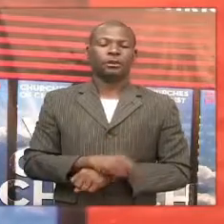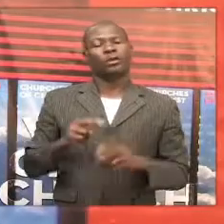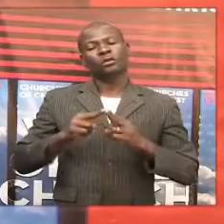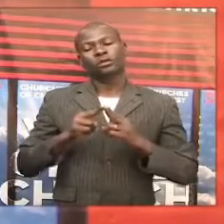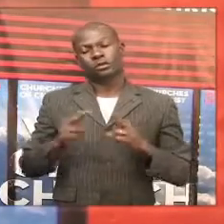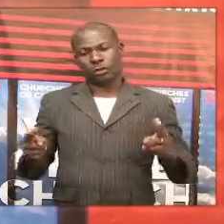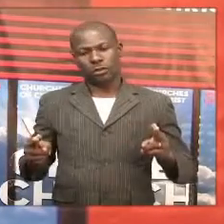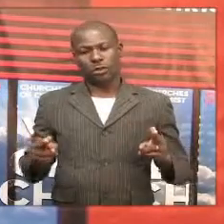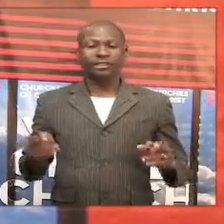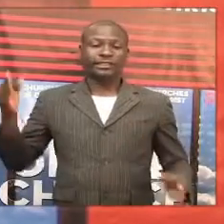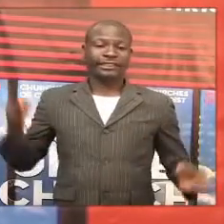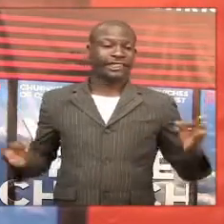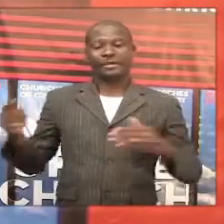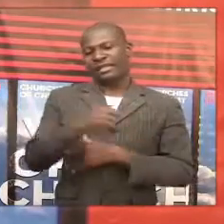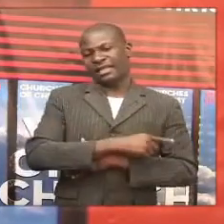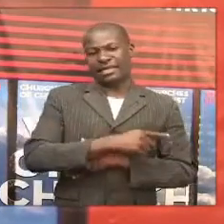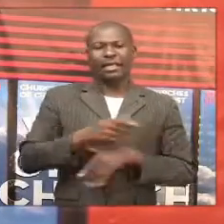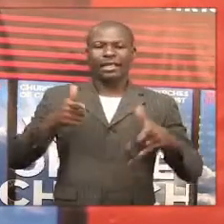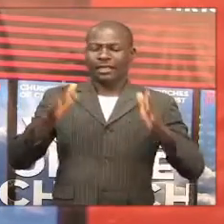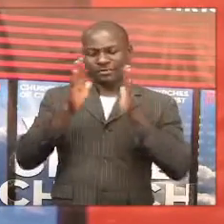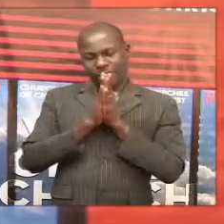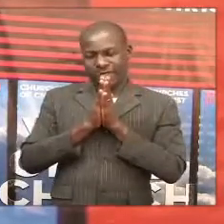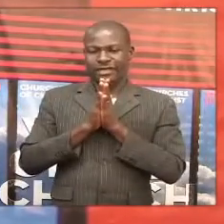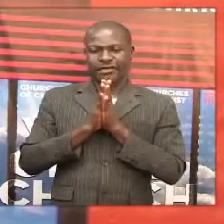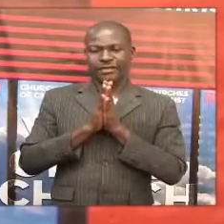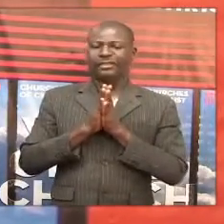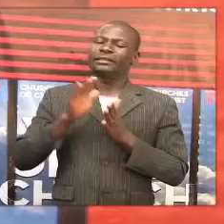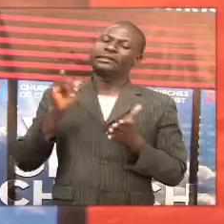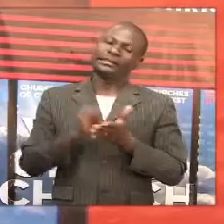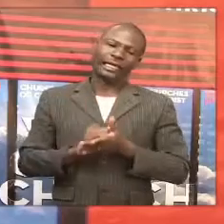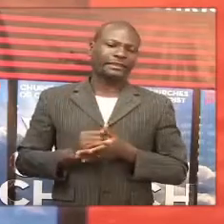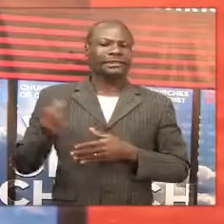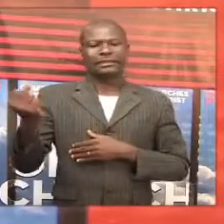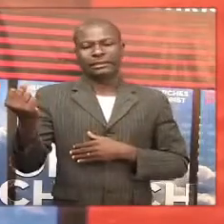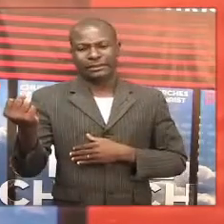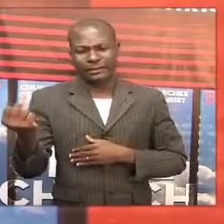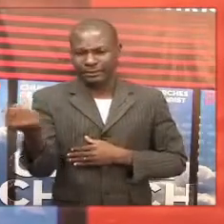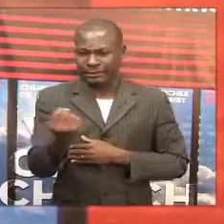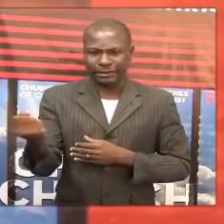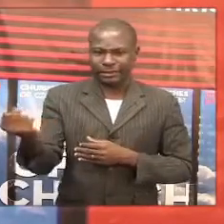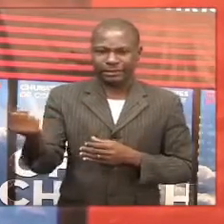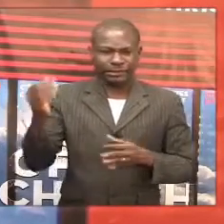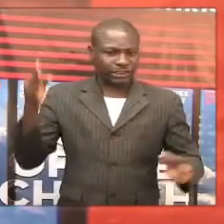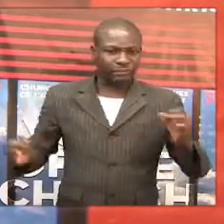atemuda no ye mompa ye se atemuda no ensi homeda